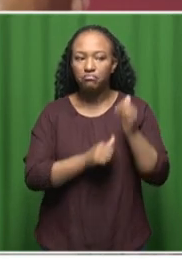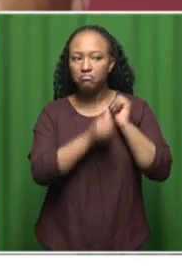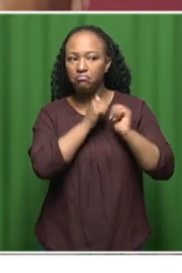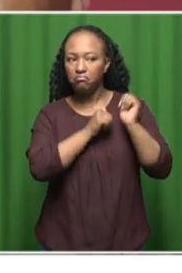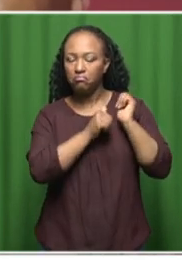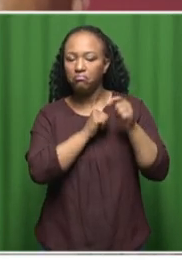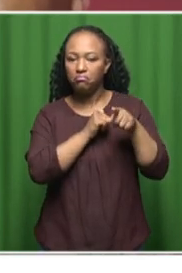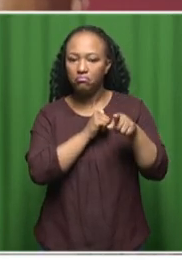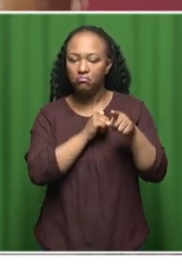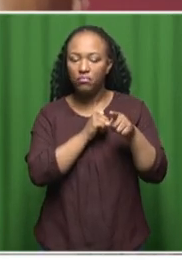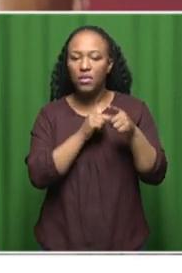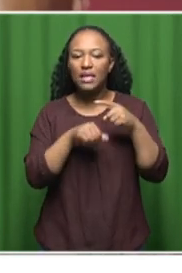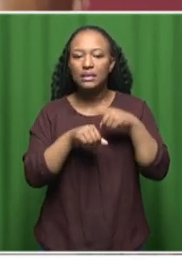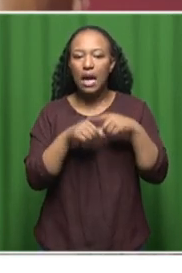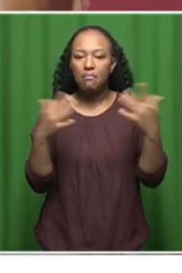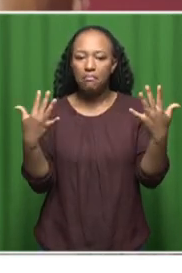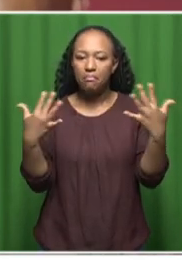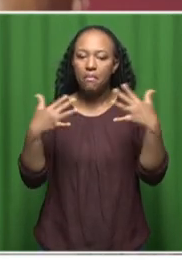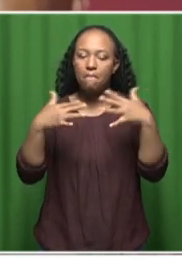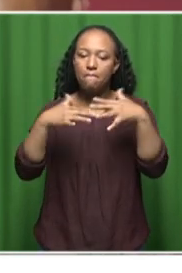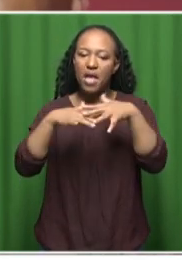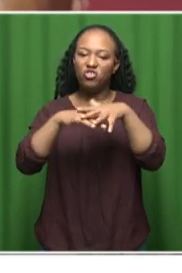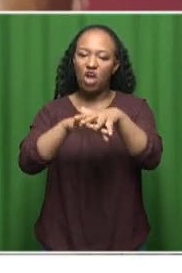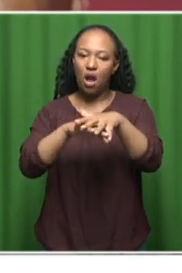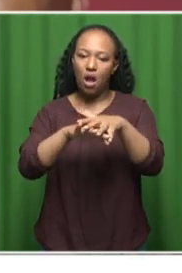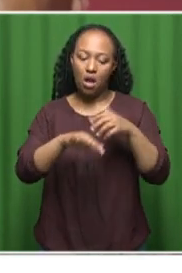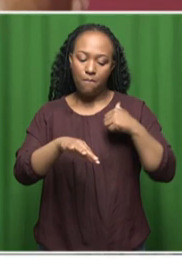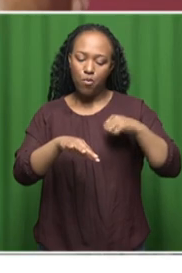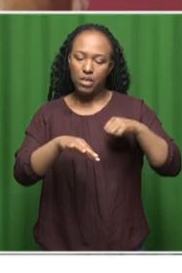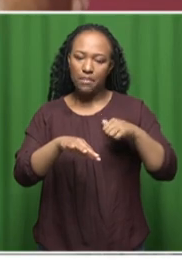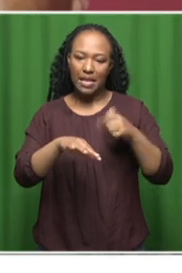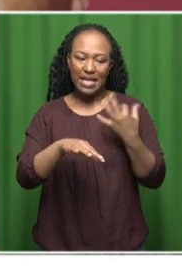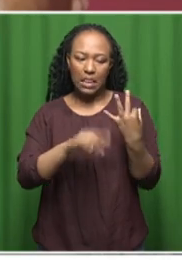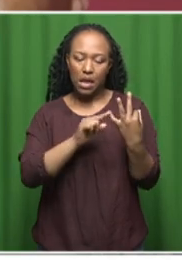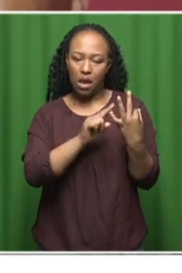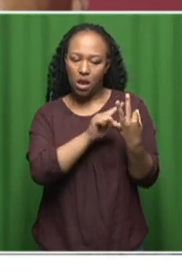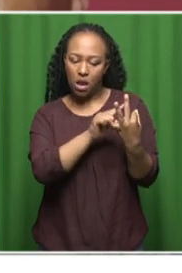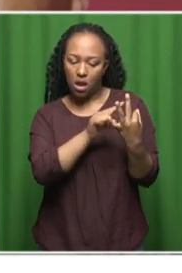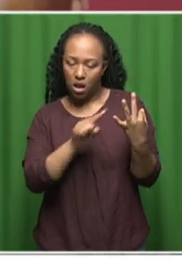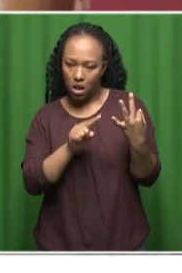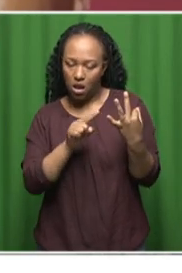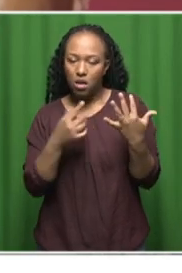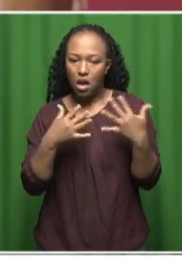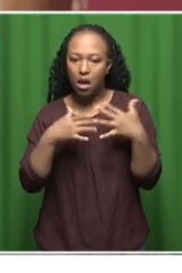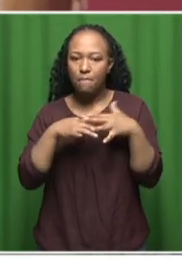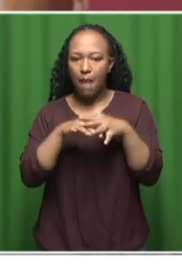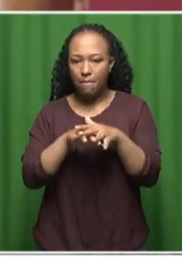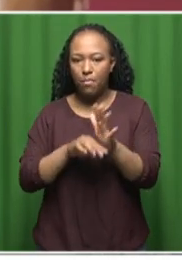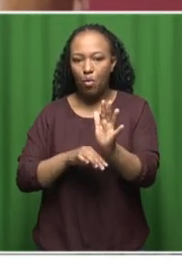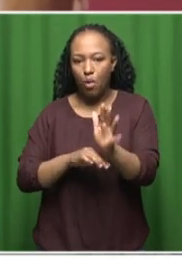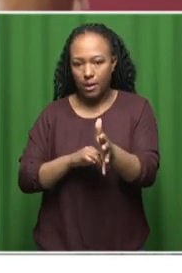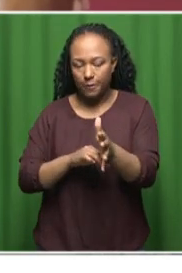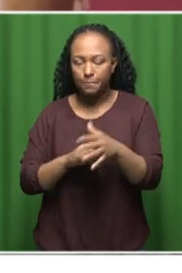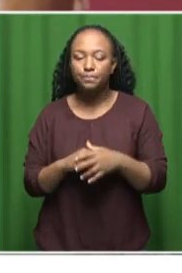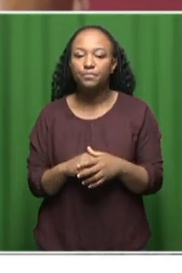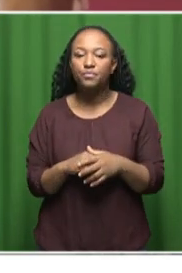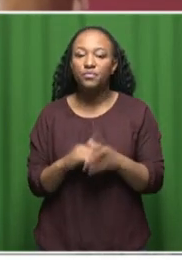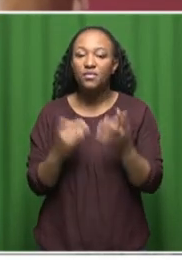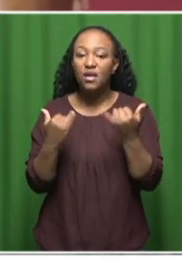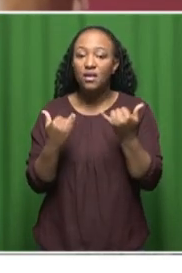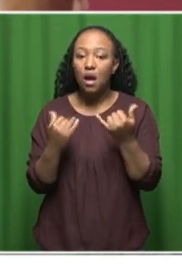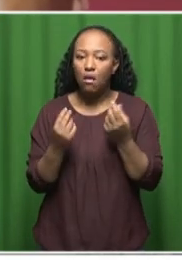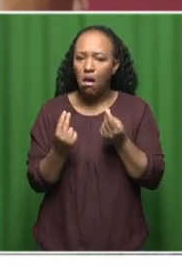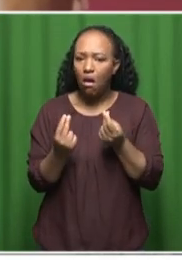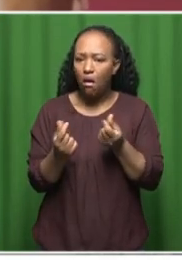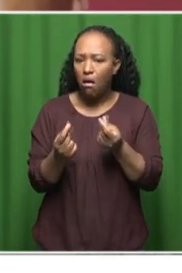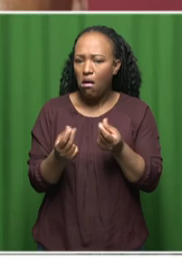of the merger, when the talk of the merger of these municipalities was mentioned, I mean, the promises of a fast track